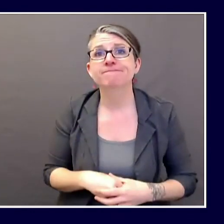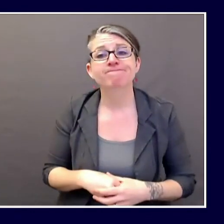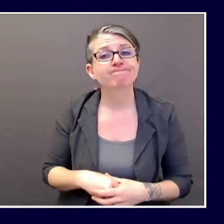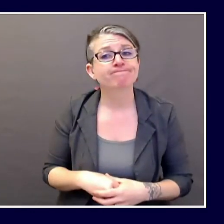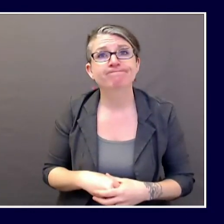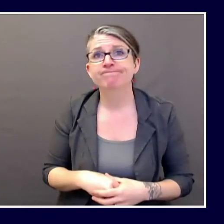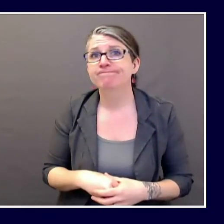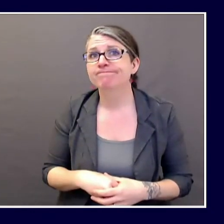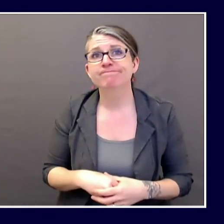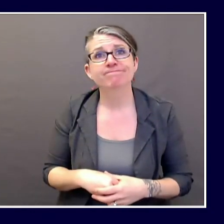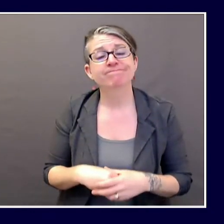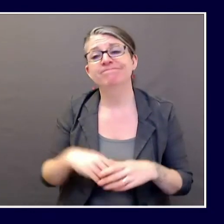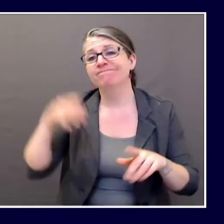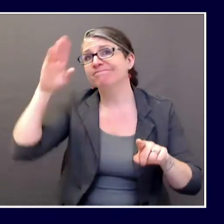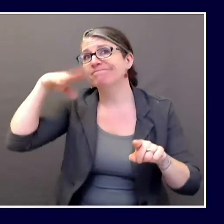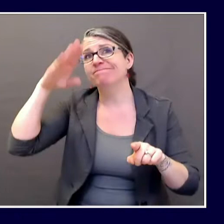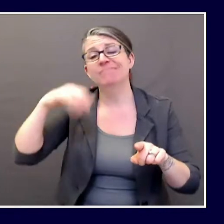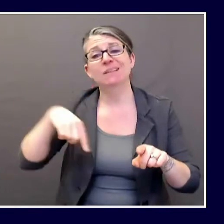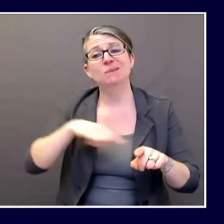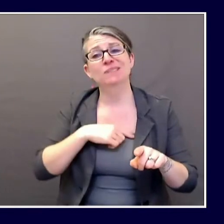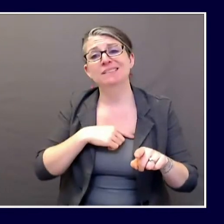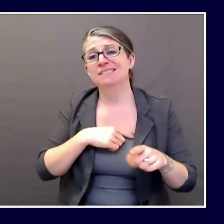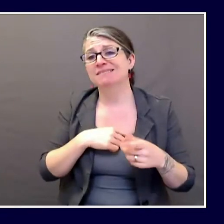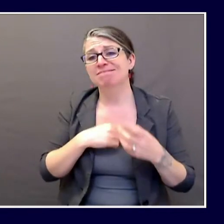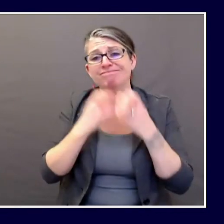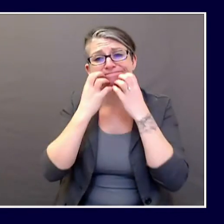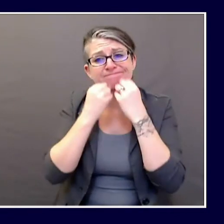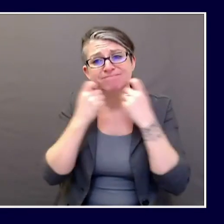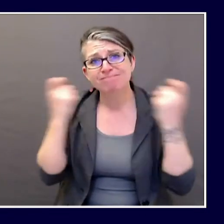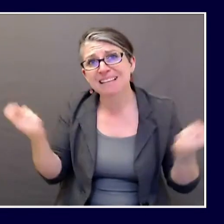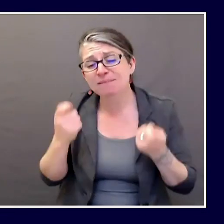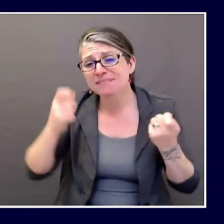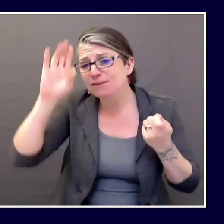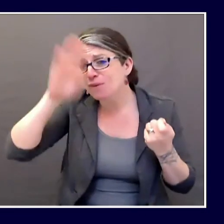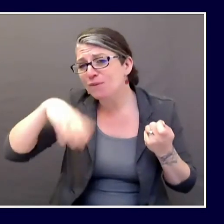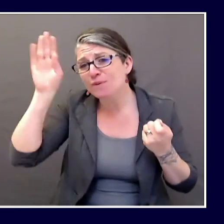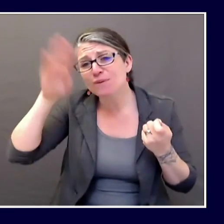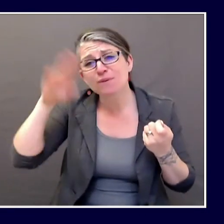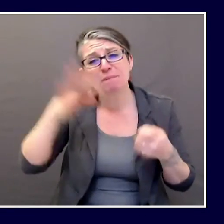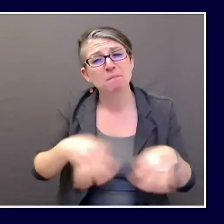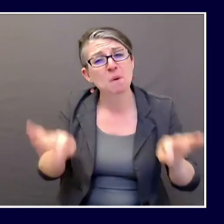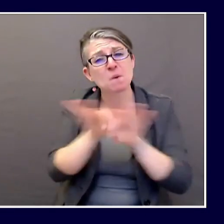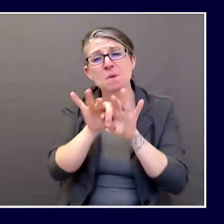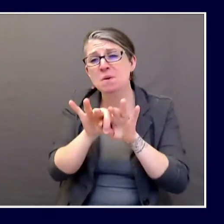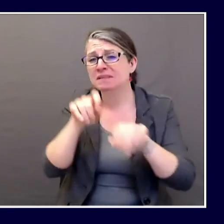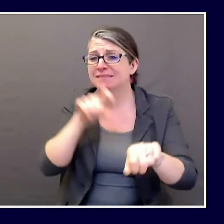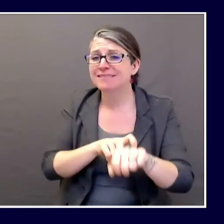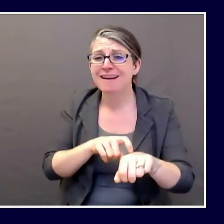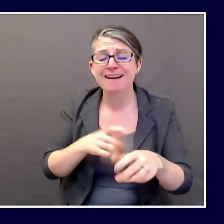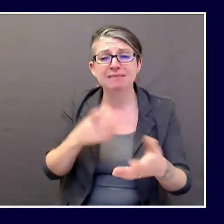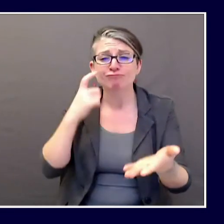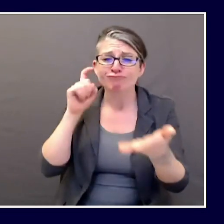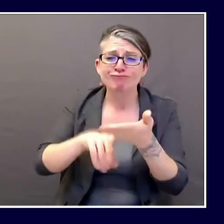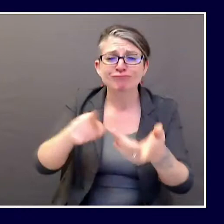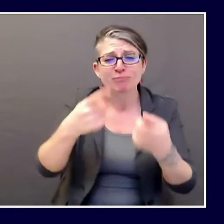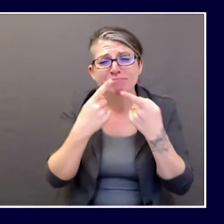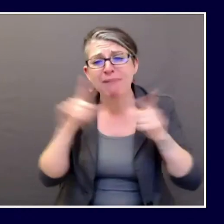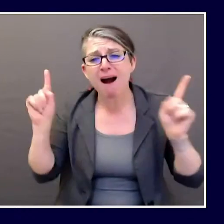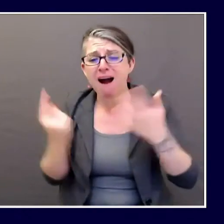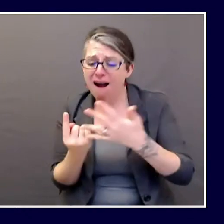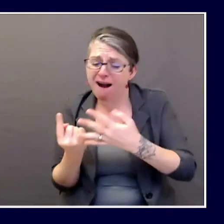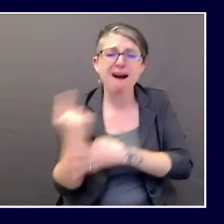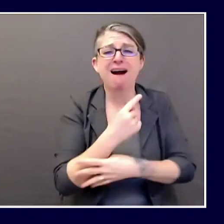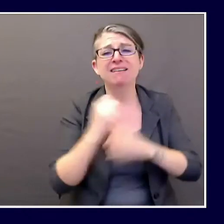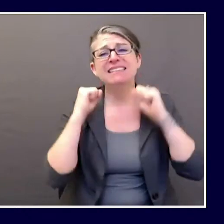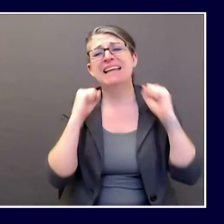honest with everyone, I'm not sure what they'll look like. If we stay on a trajectory where we keep vaccinating at the high pace that we are, and we